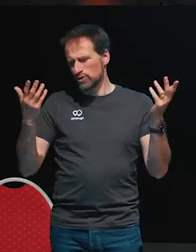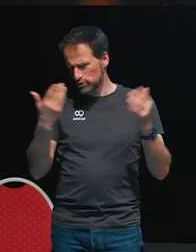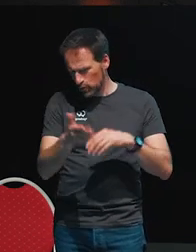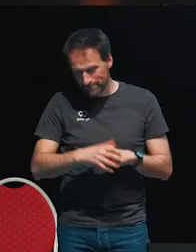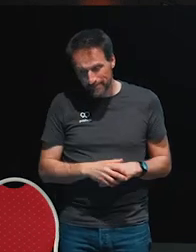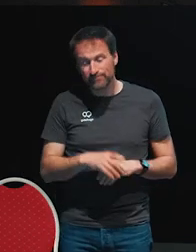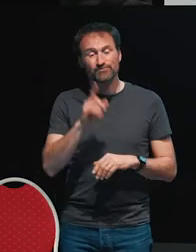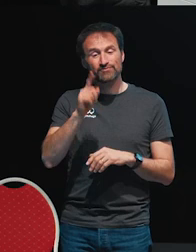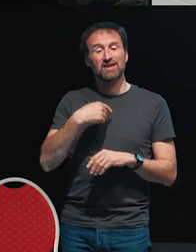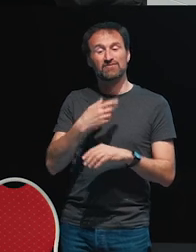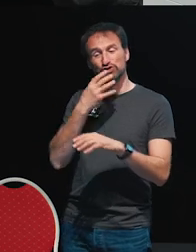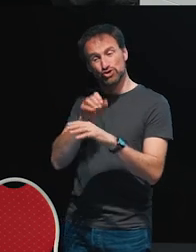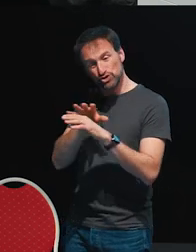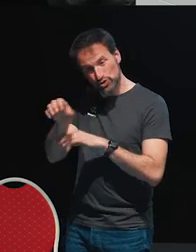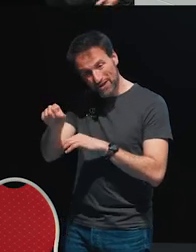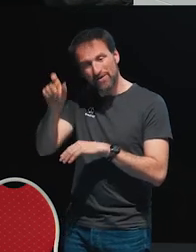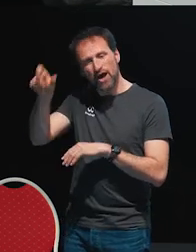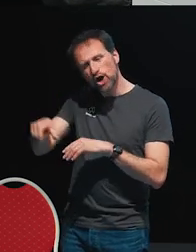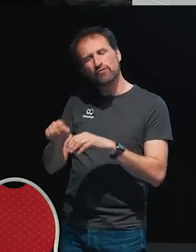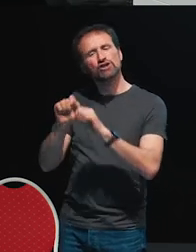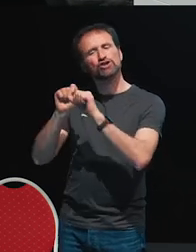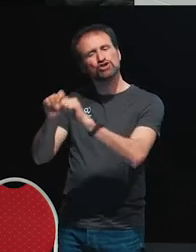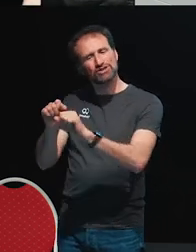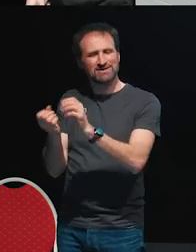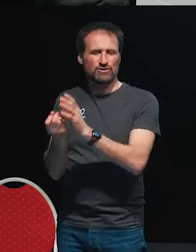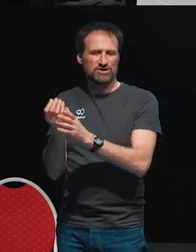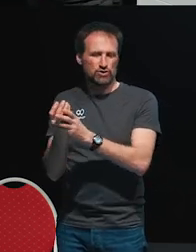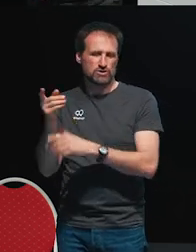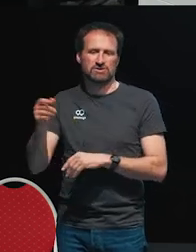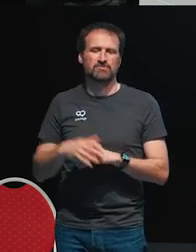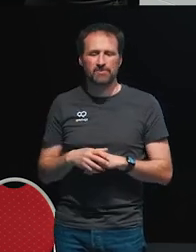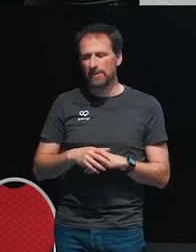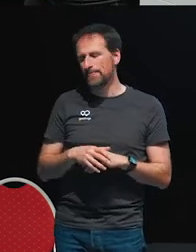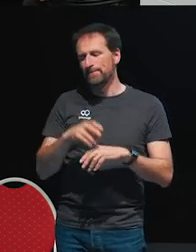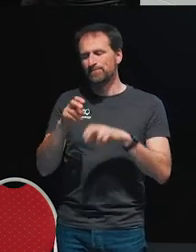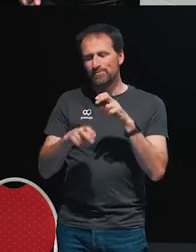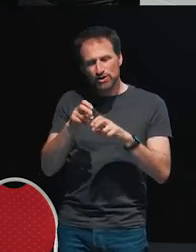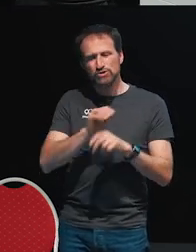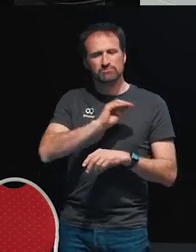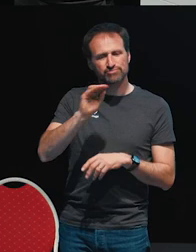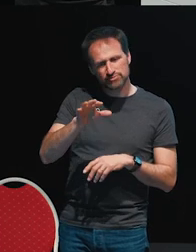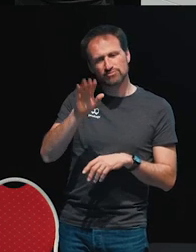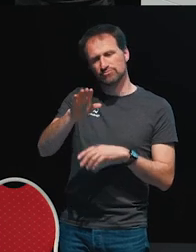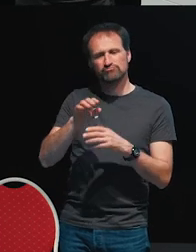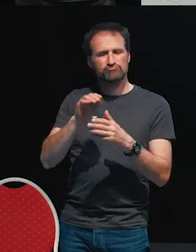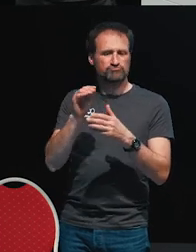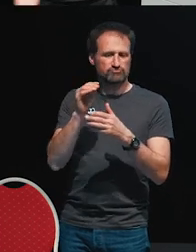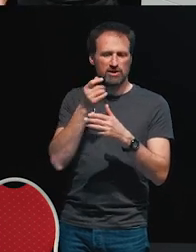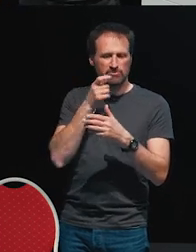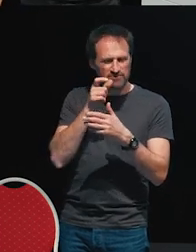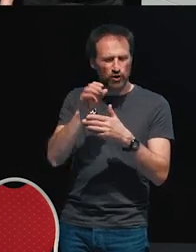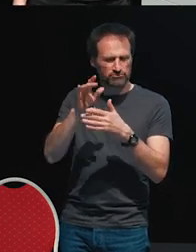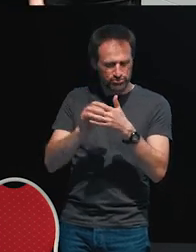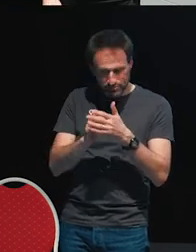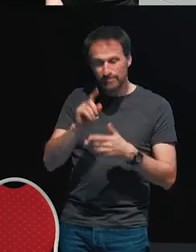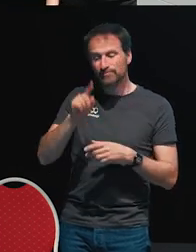want to access a protected resource. The user enters his credentials, and when they check out, we're sending back an